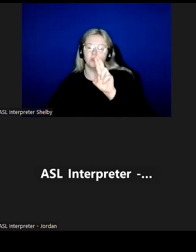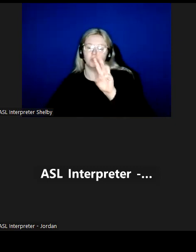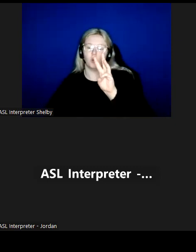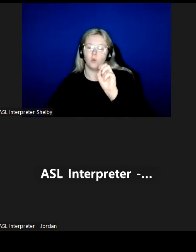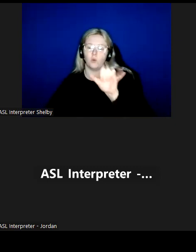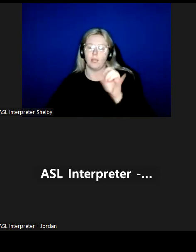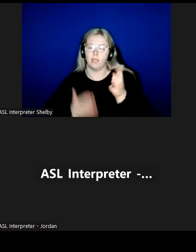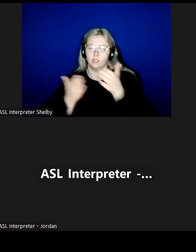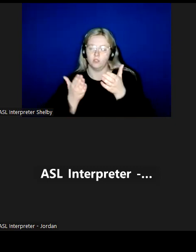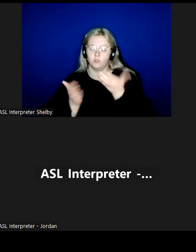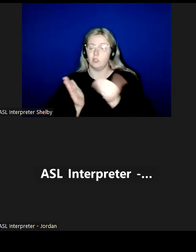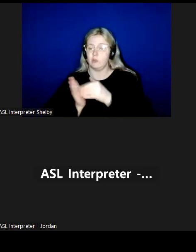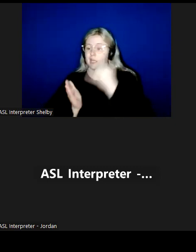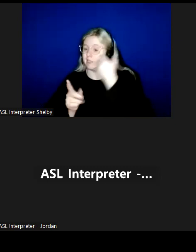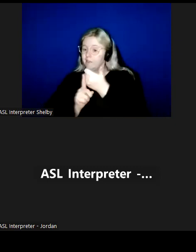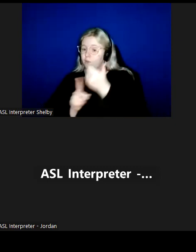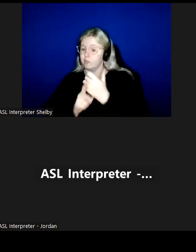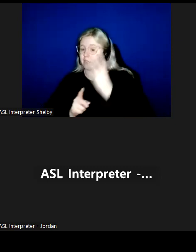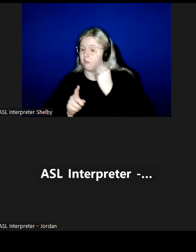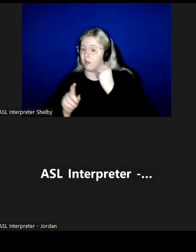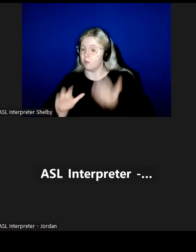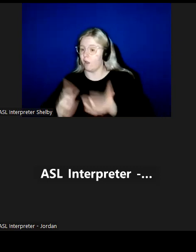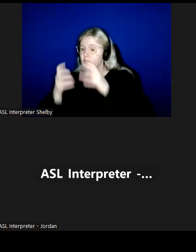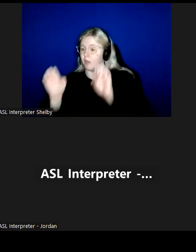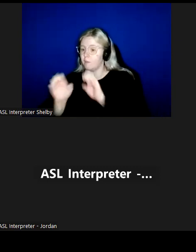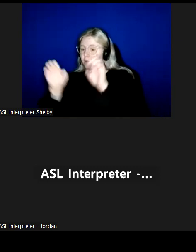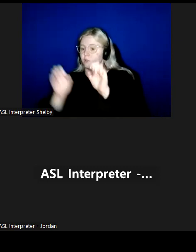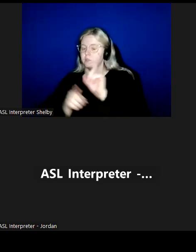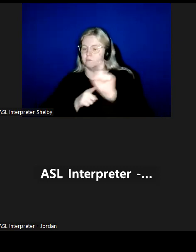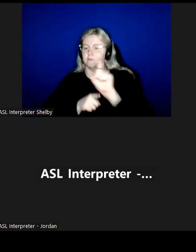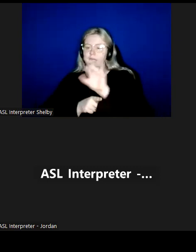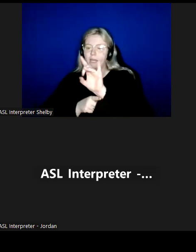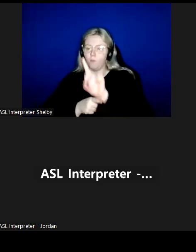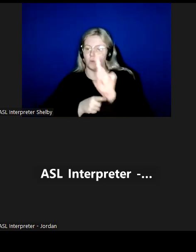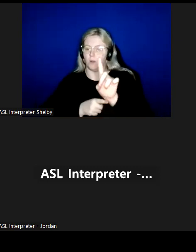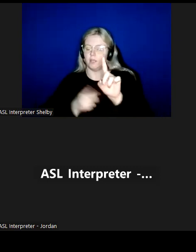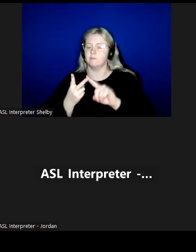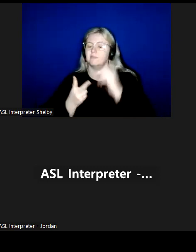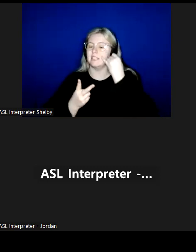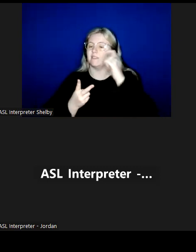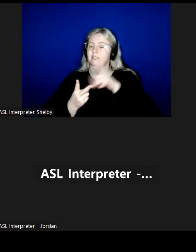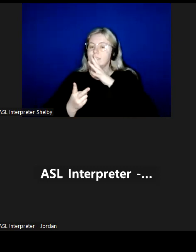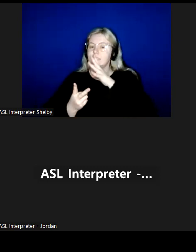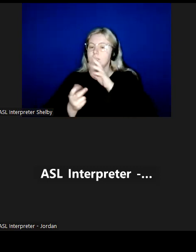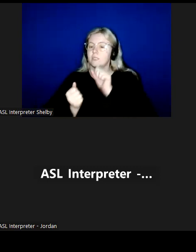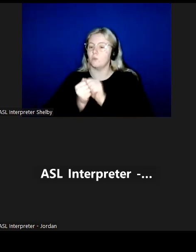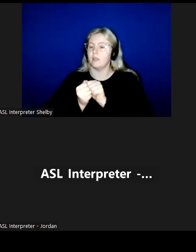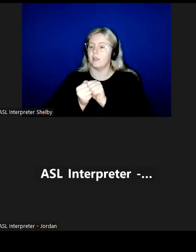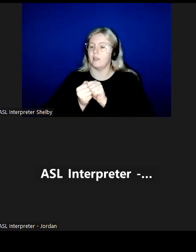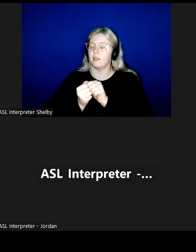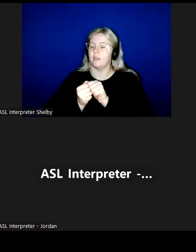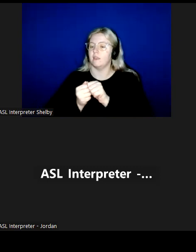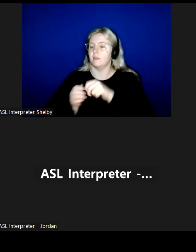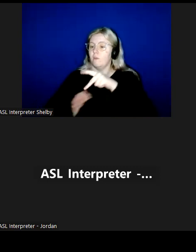crisis, 811. If you need to speak to a mental health professional, doorways, which is on your screen here,